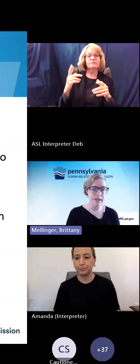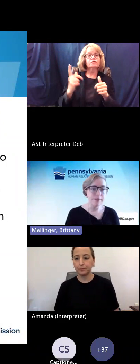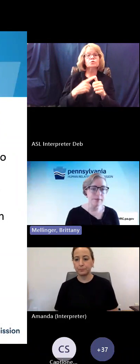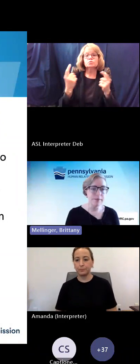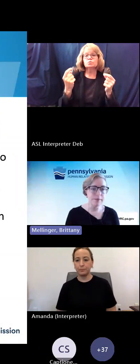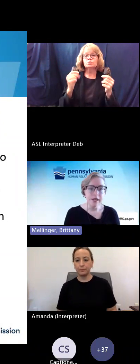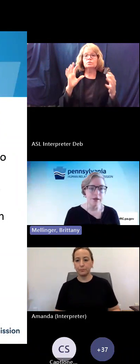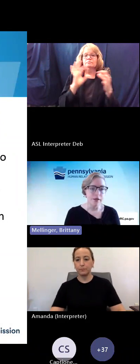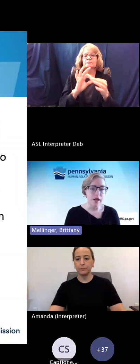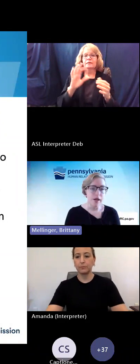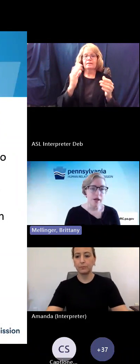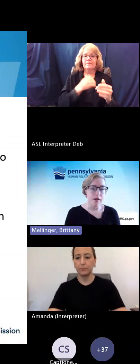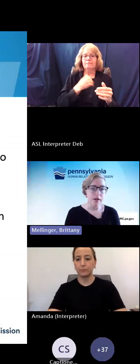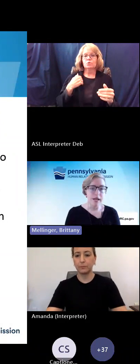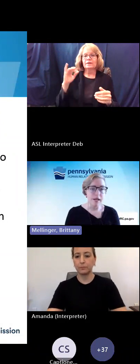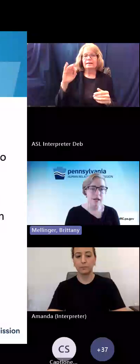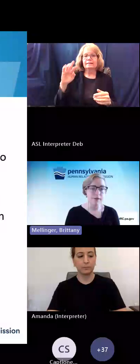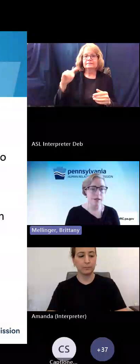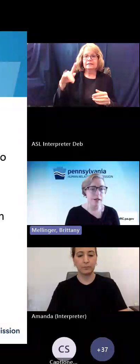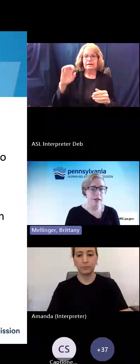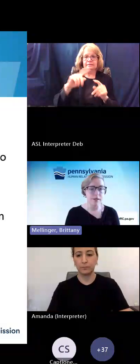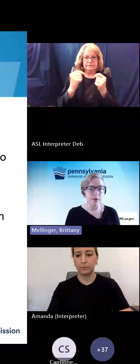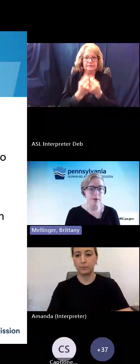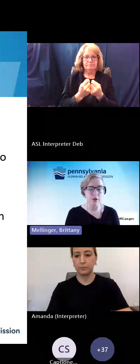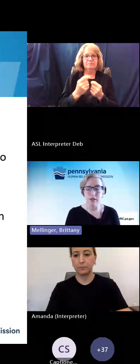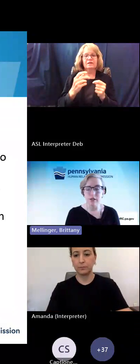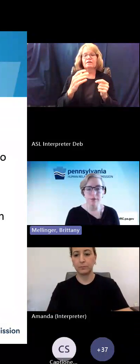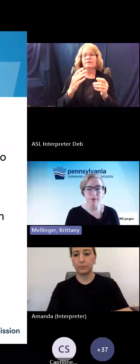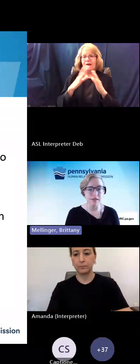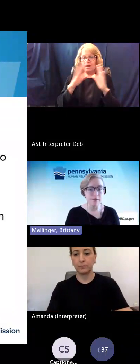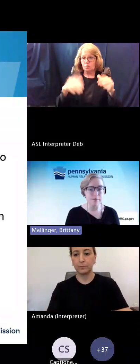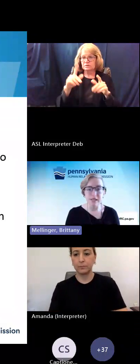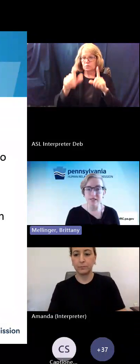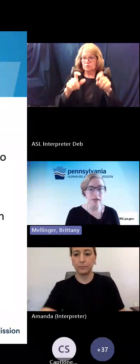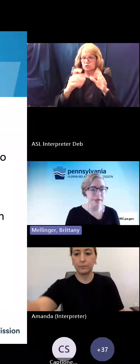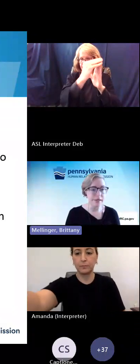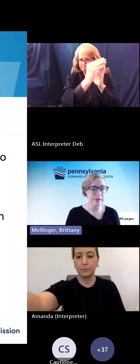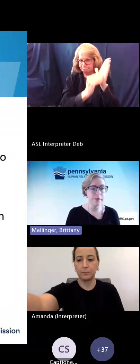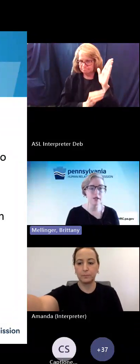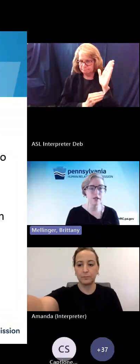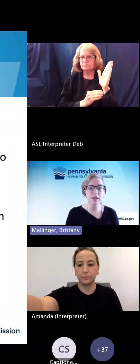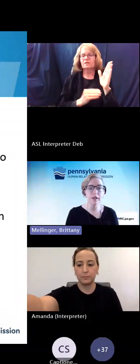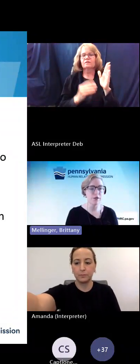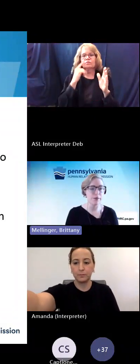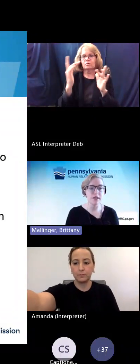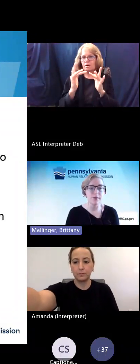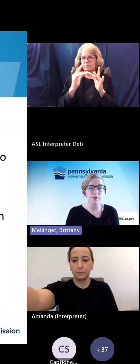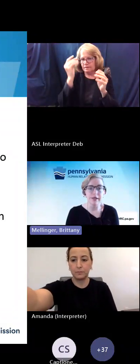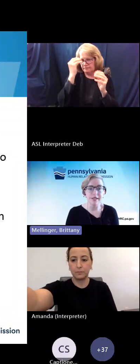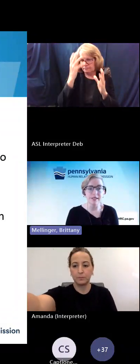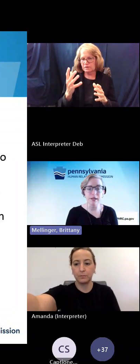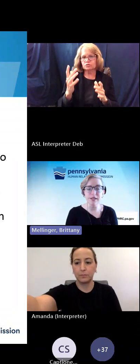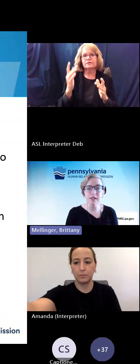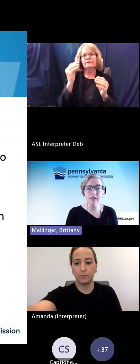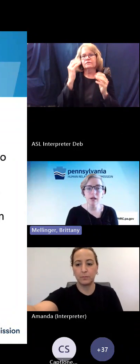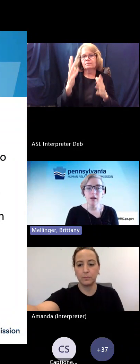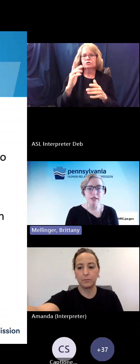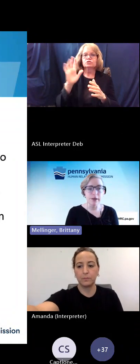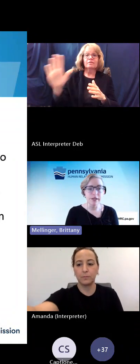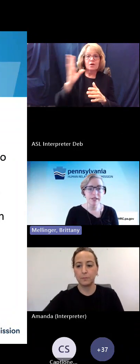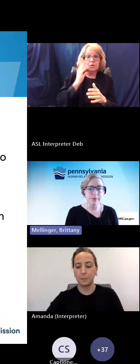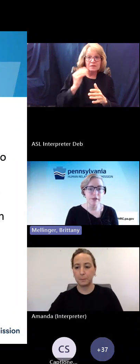intake team. So they'll be asked to fill out a housing questionnaire to provide some basic contact information about what they